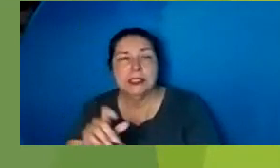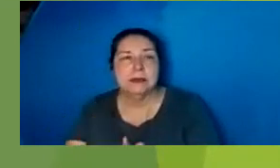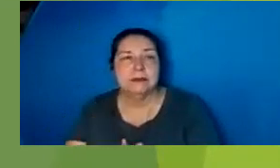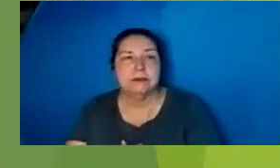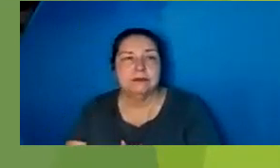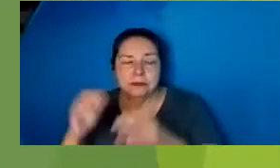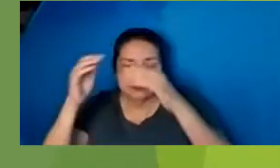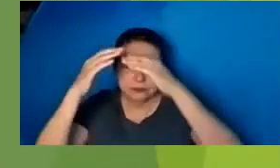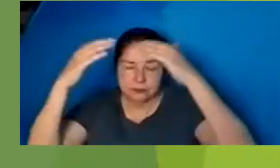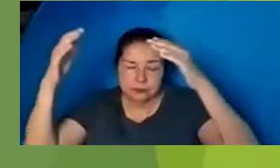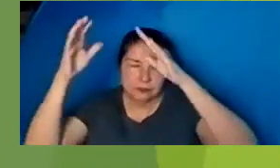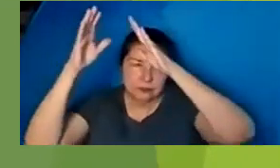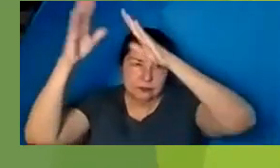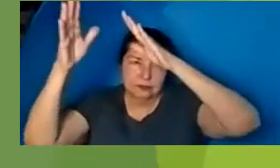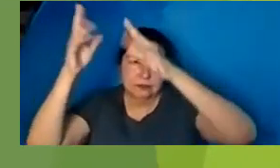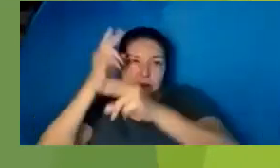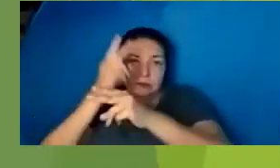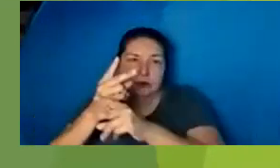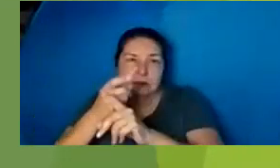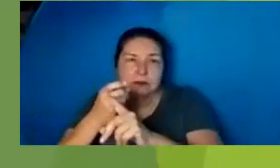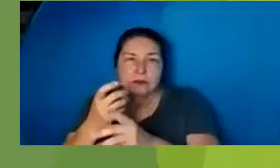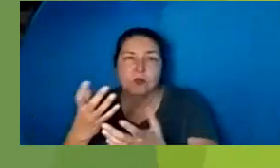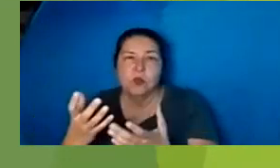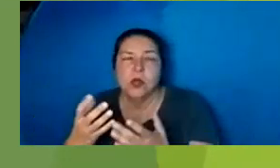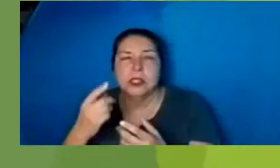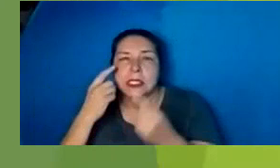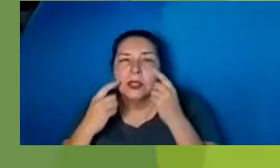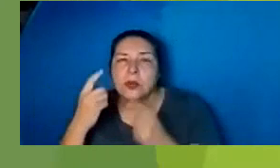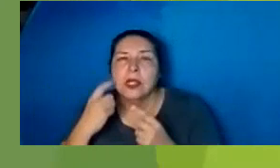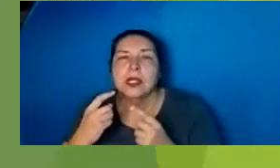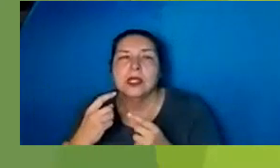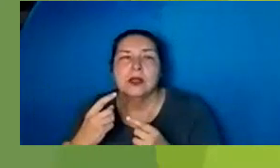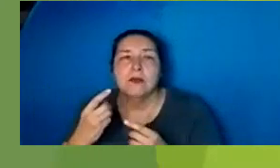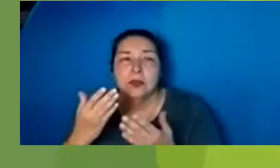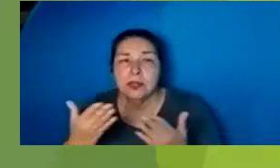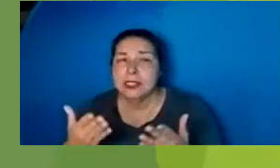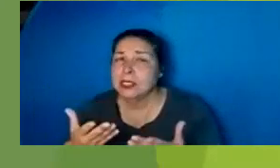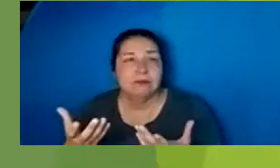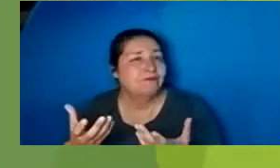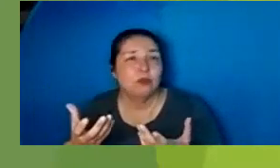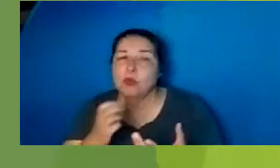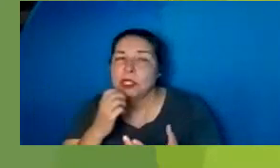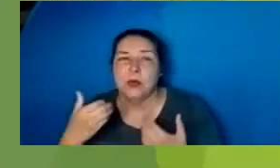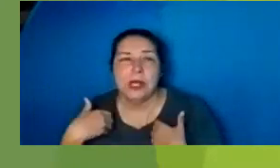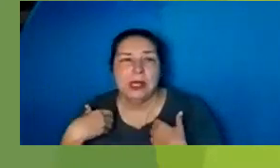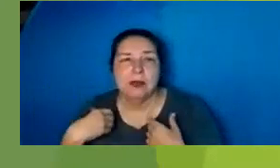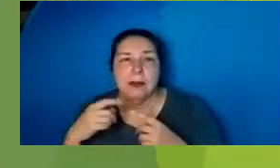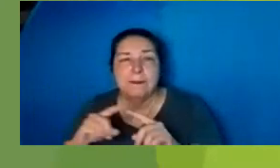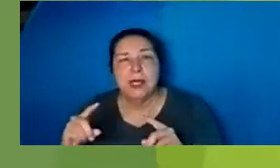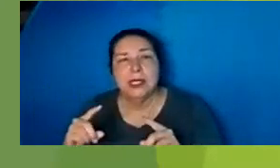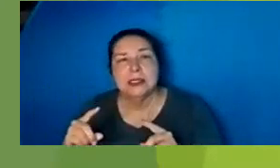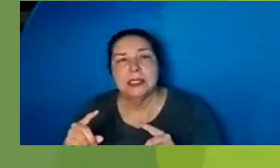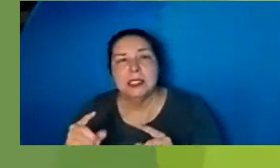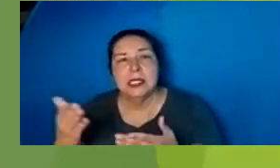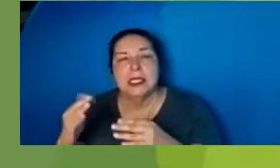Heavenly Father, keep us from craving and weeping after what we no longer possess, but instead, give us contentment